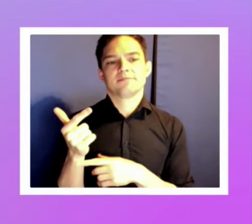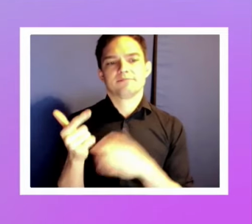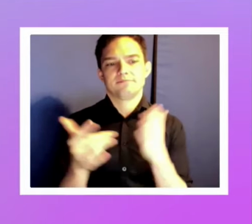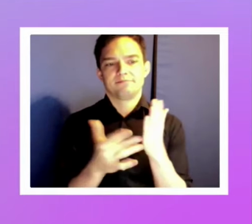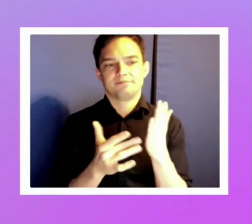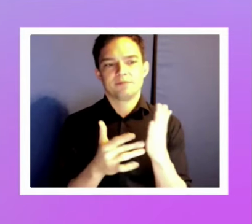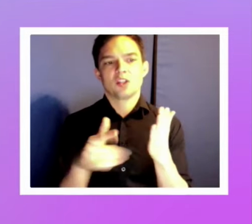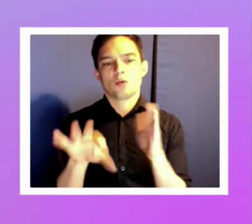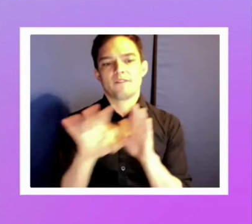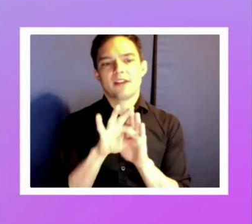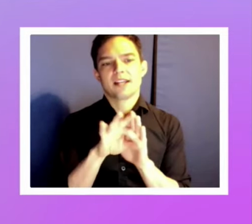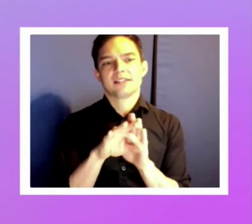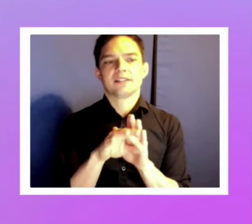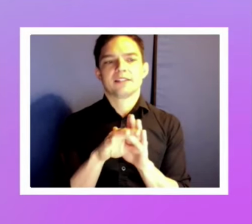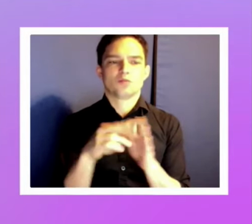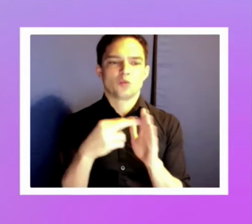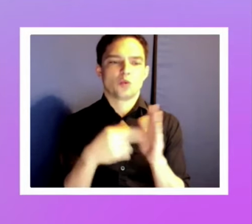rules.